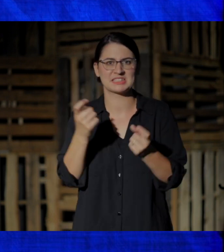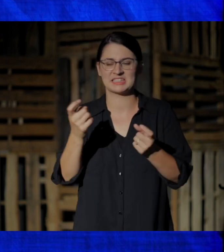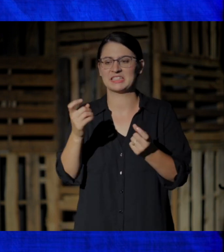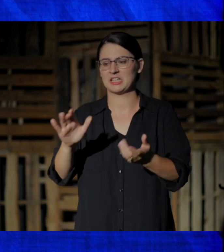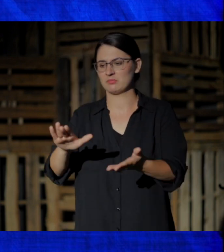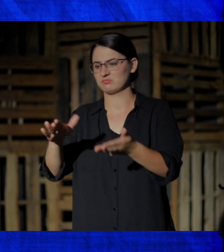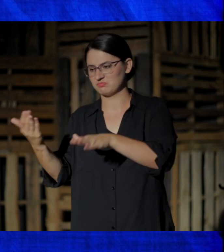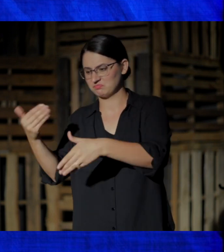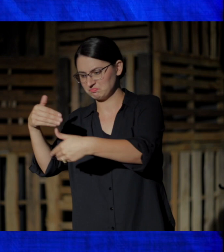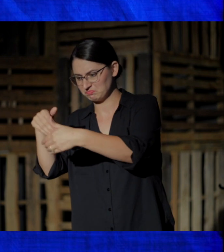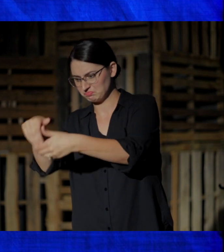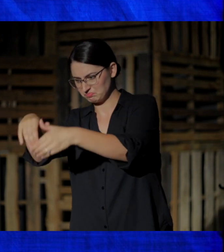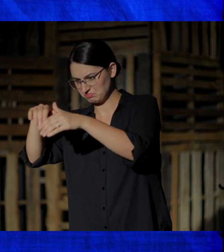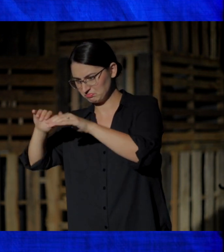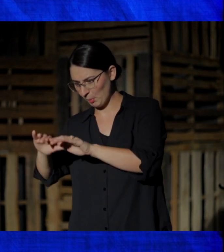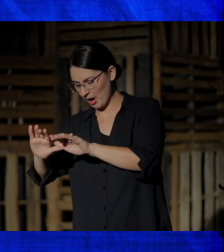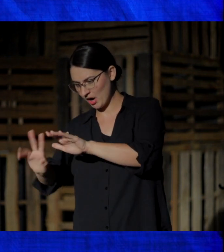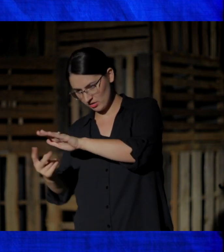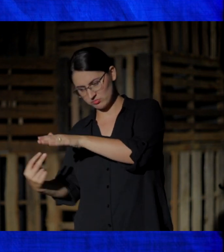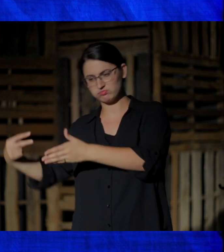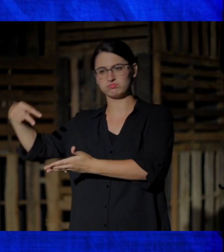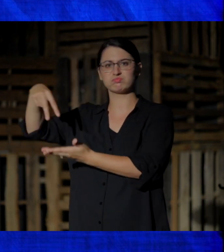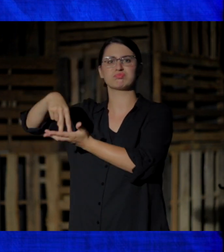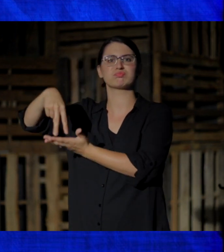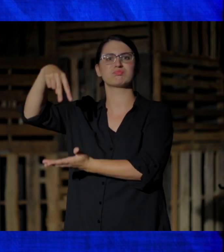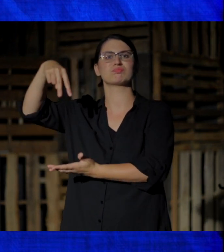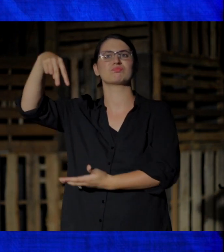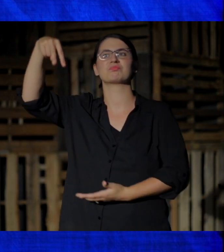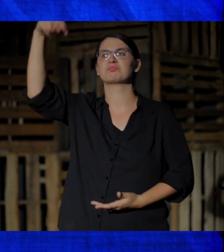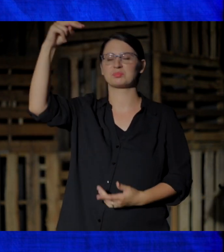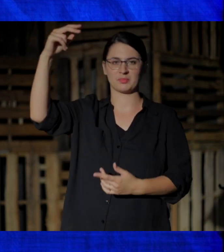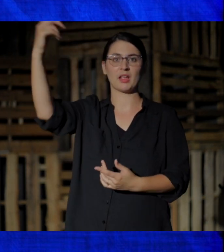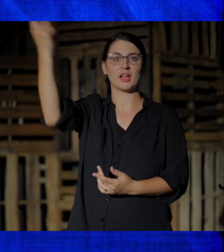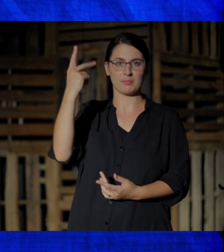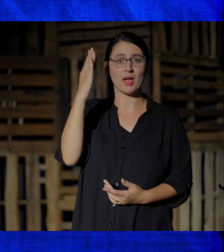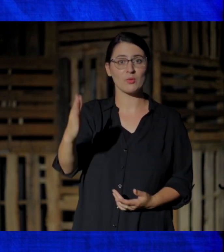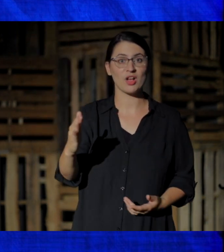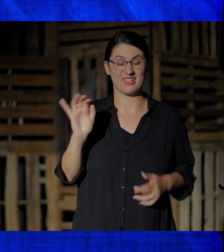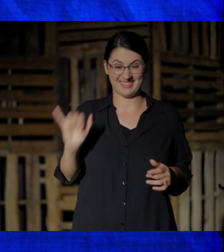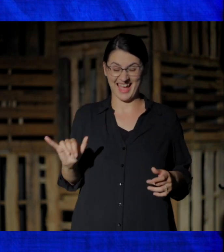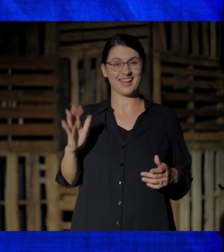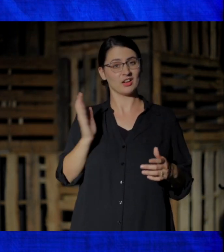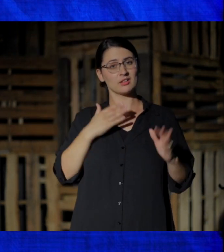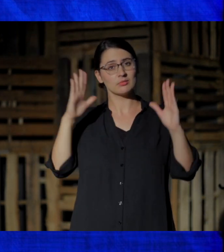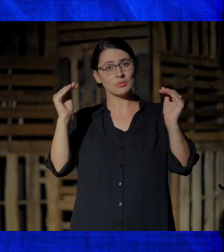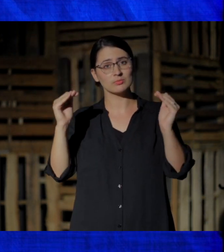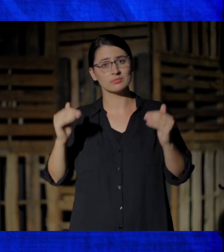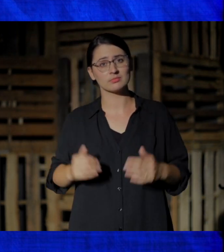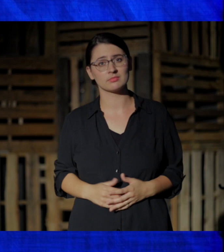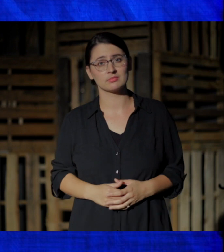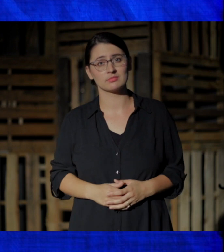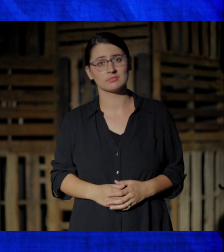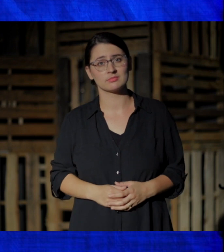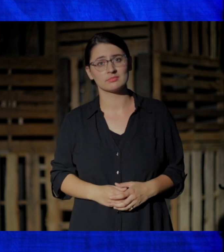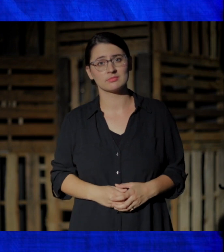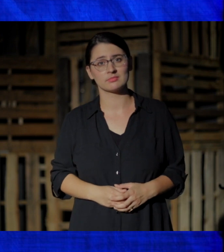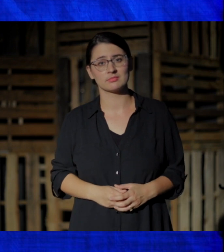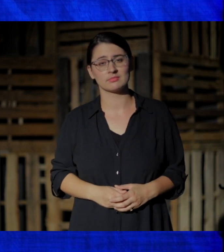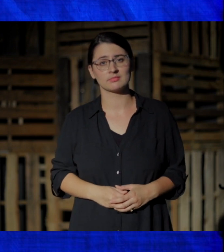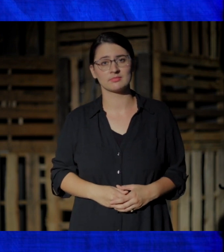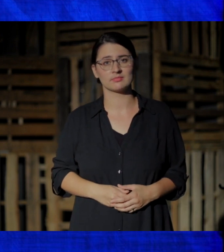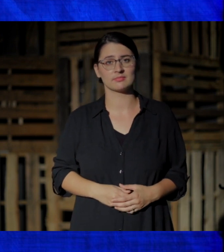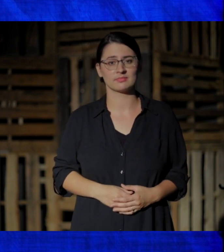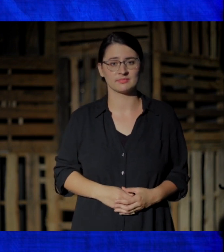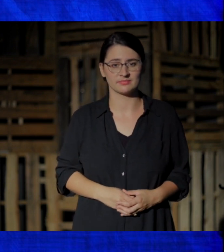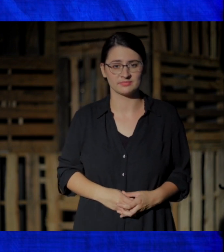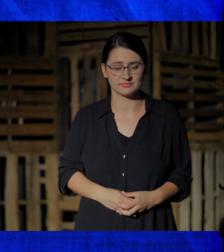therefore, encourage one another with these words. Man, listen, I've got a bond with my teammates from playing football.